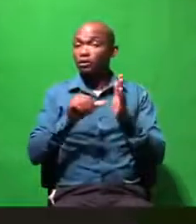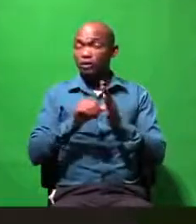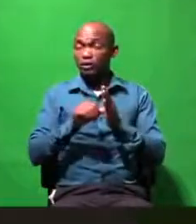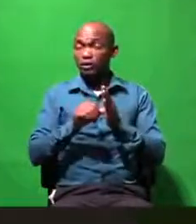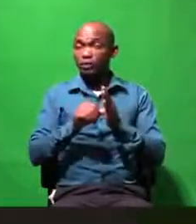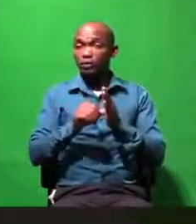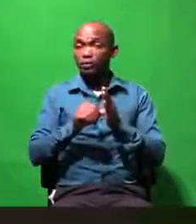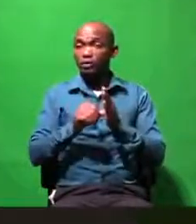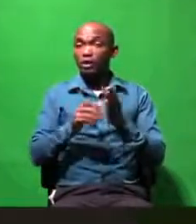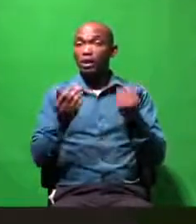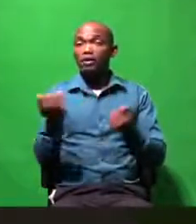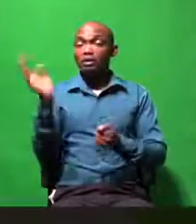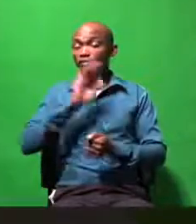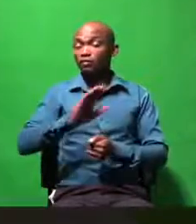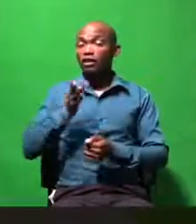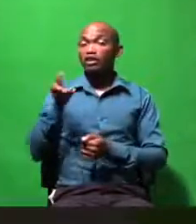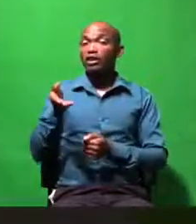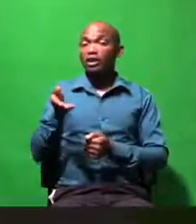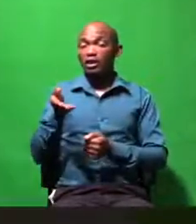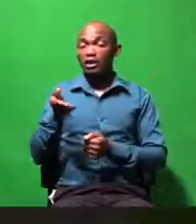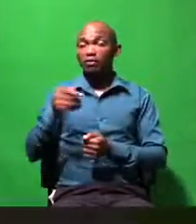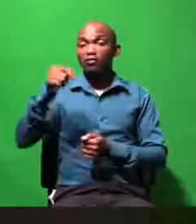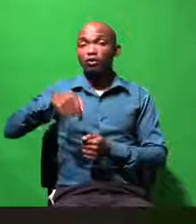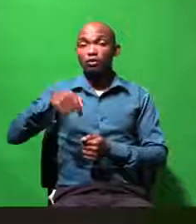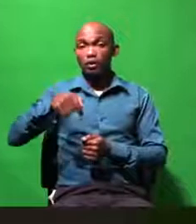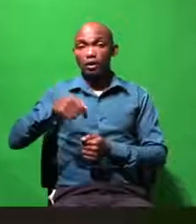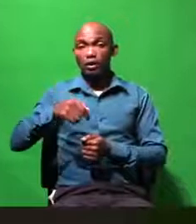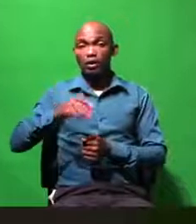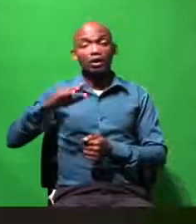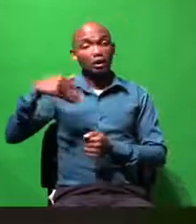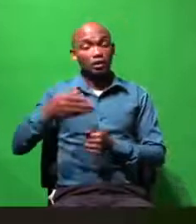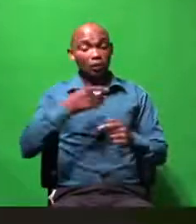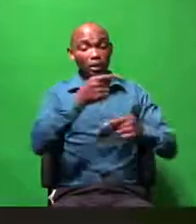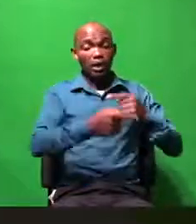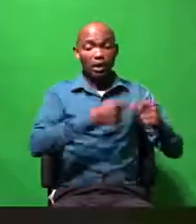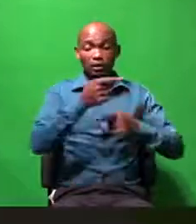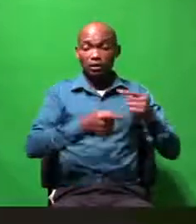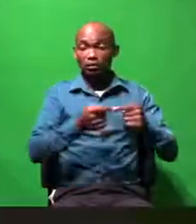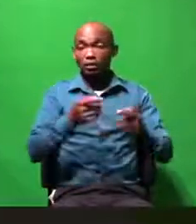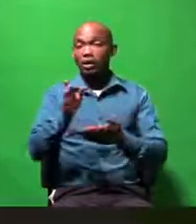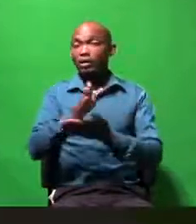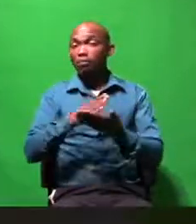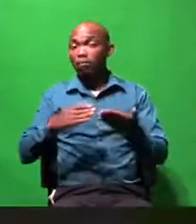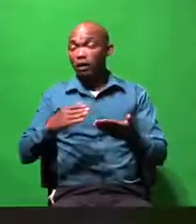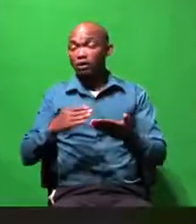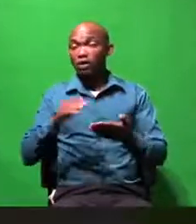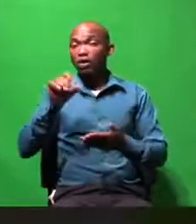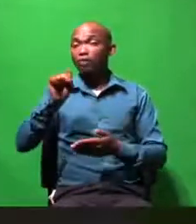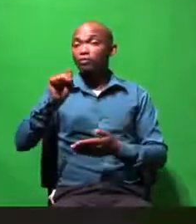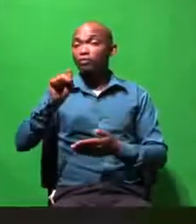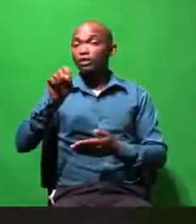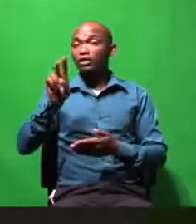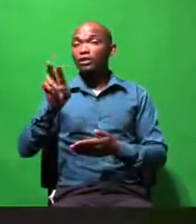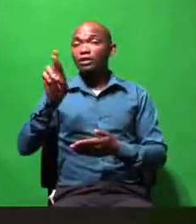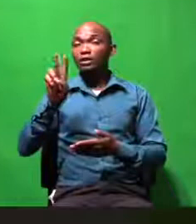us end up with our lesson for today. We can continue with the other parts of surveying, but I